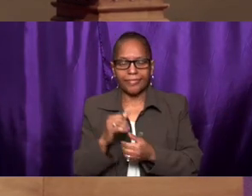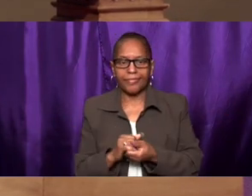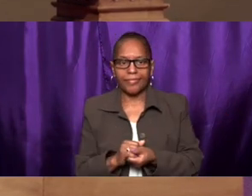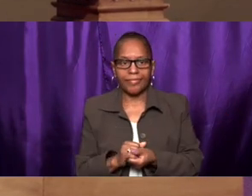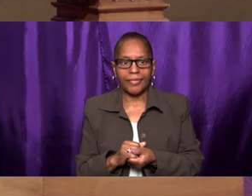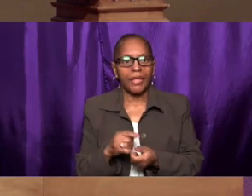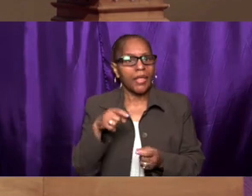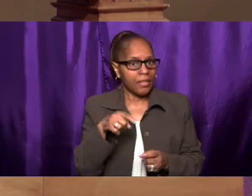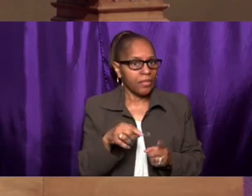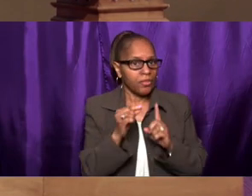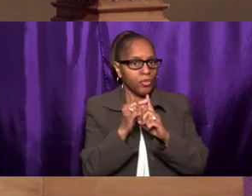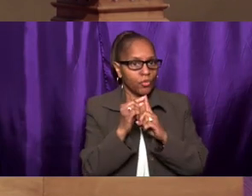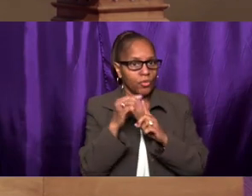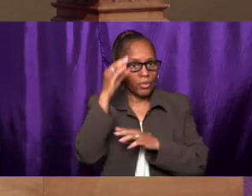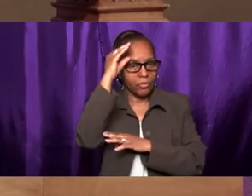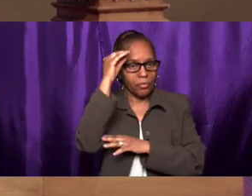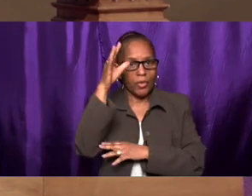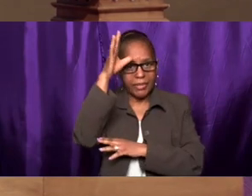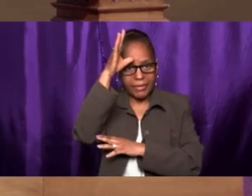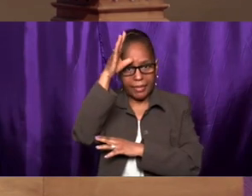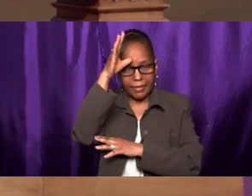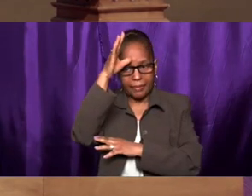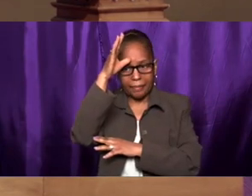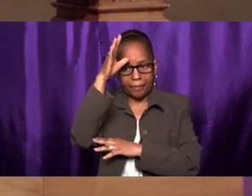This text, this boy and his daddy,